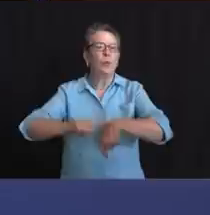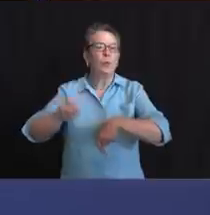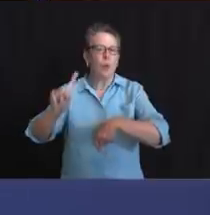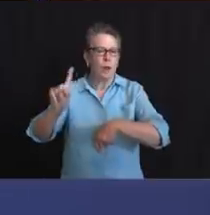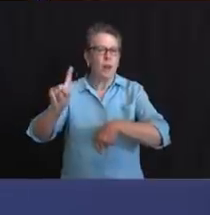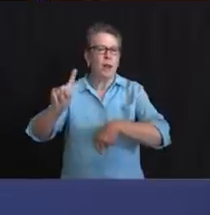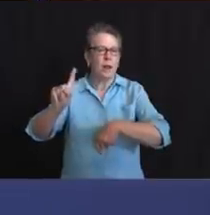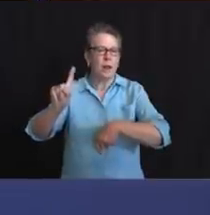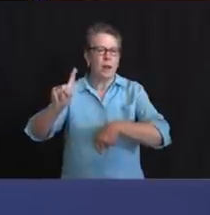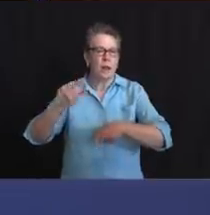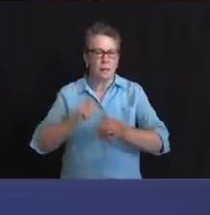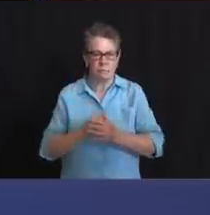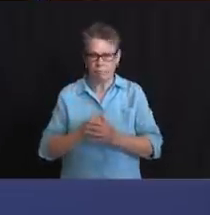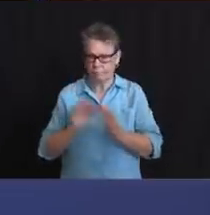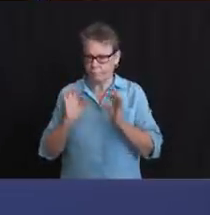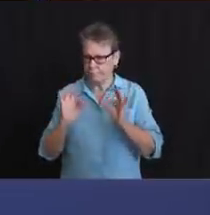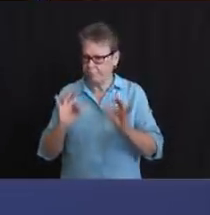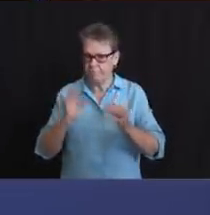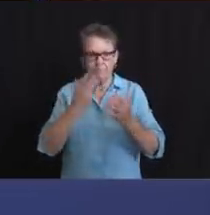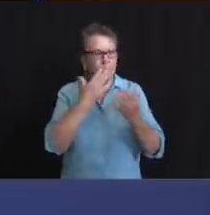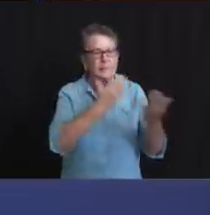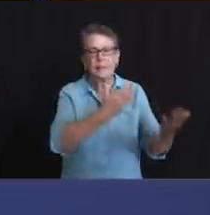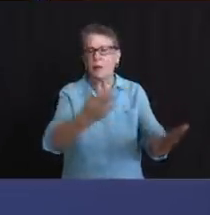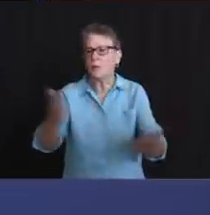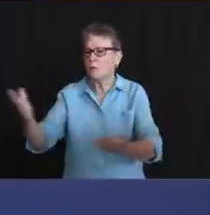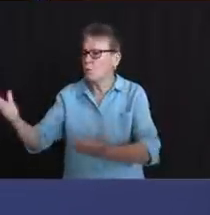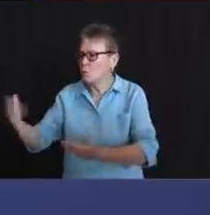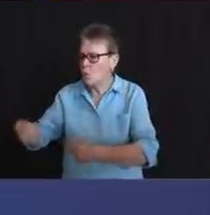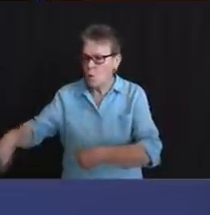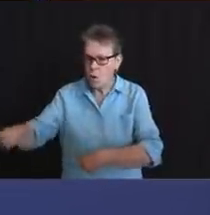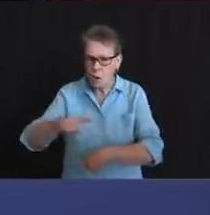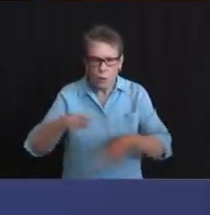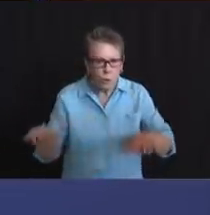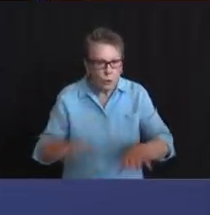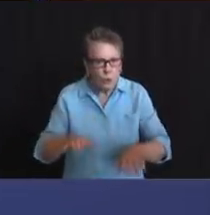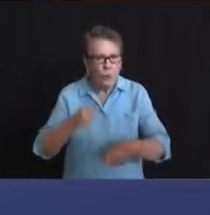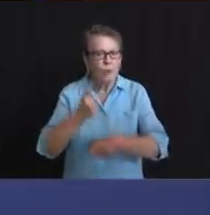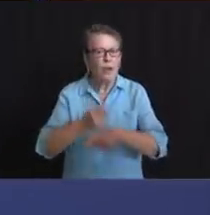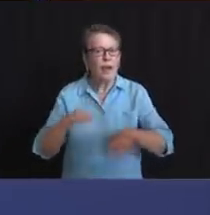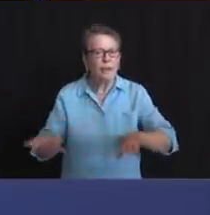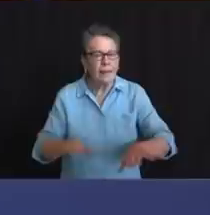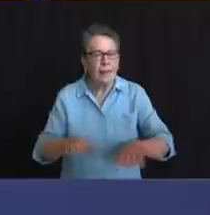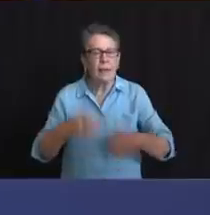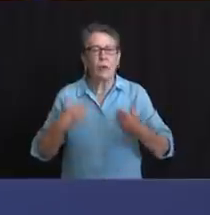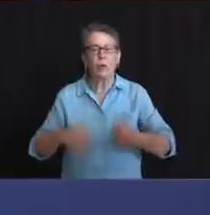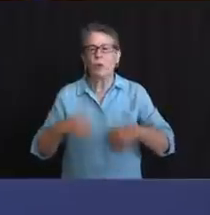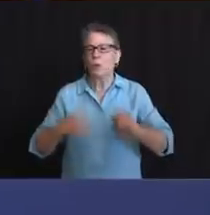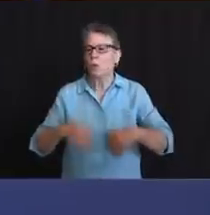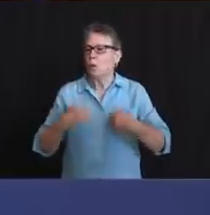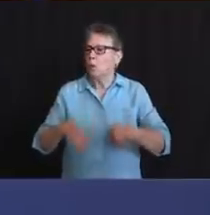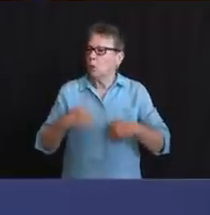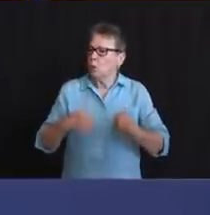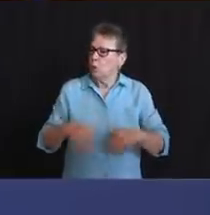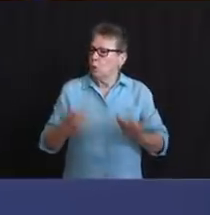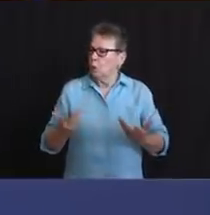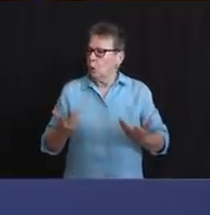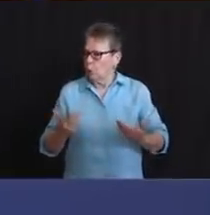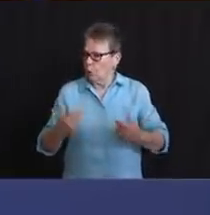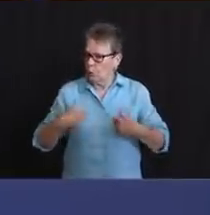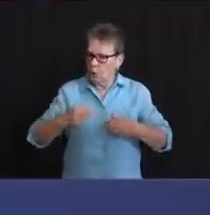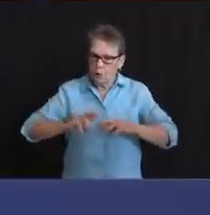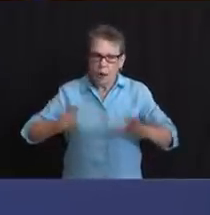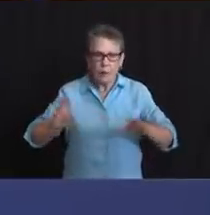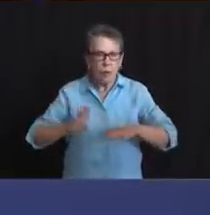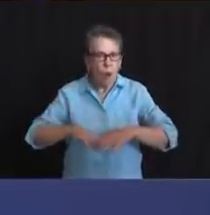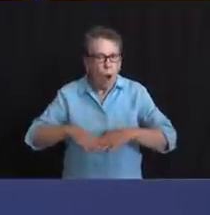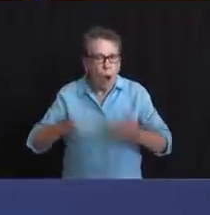Thanks to each and every one of you for doing the right thing from moment one. These are big steps. But folks, it's because of what